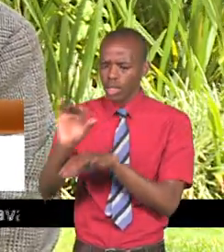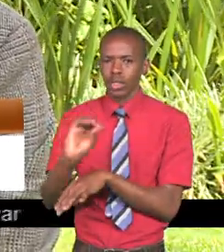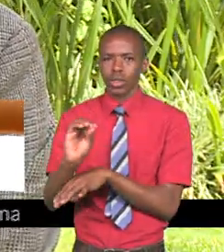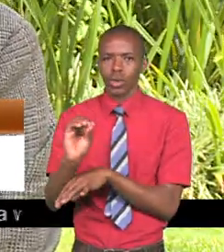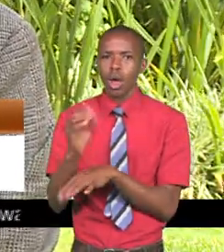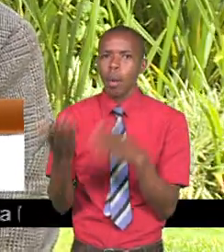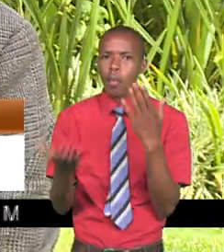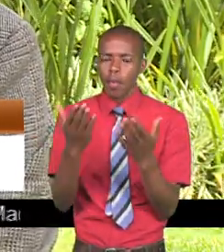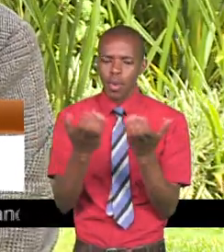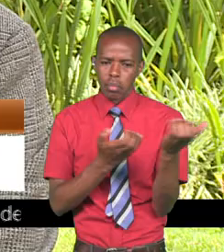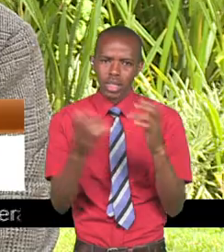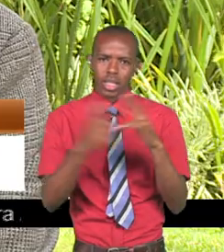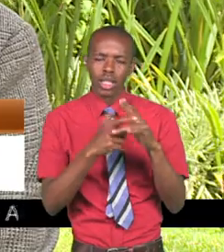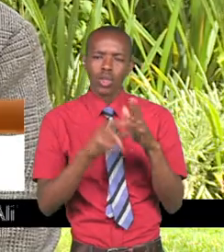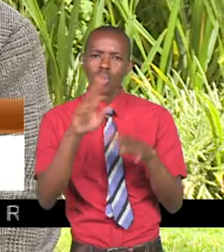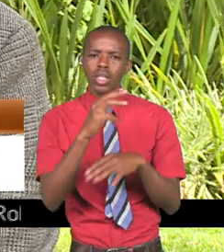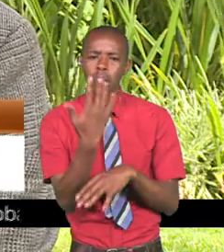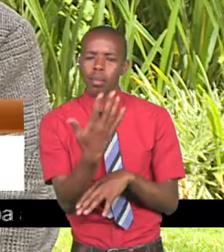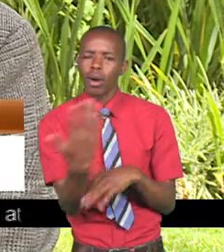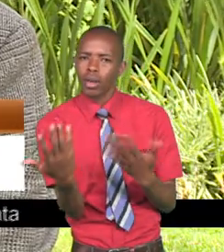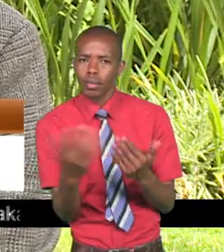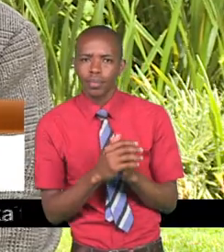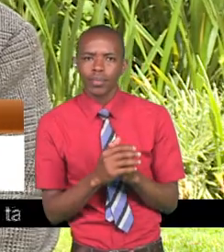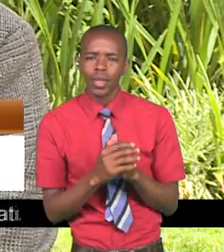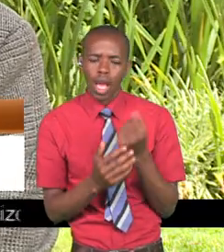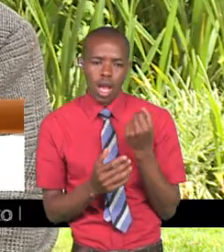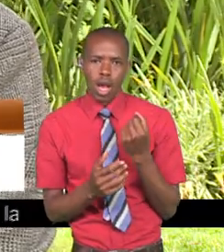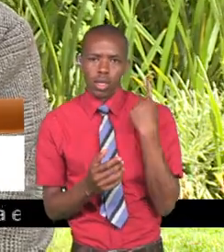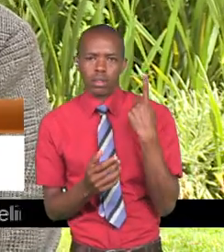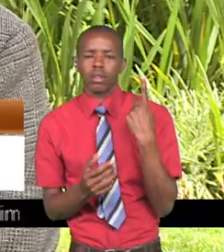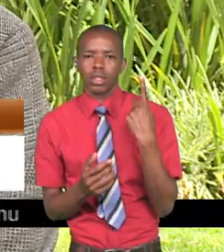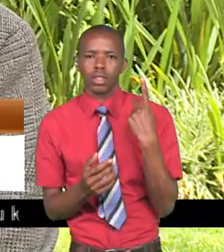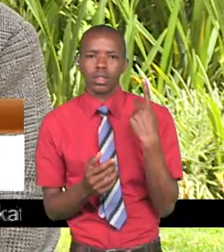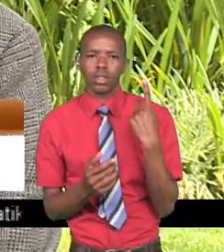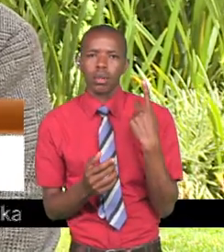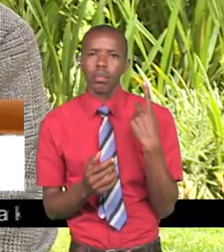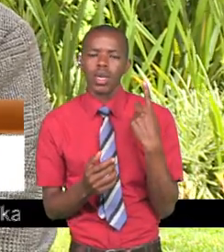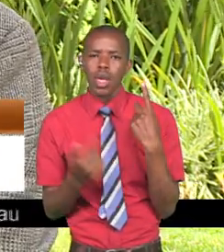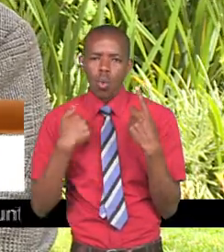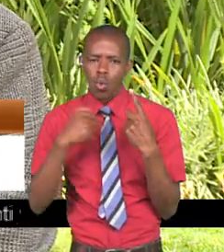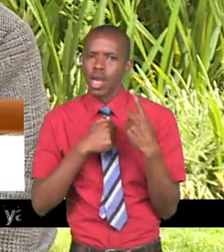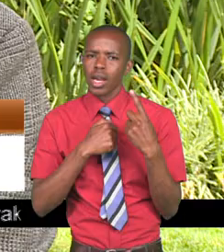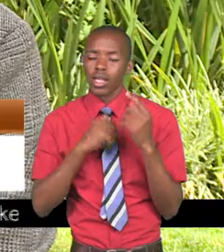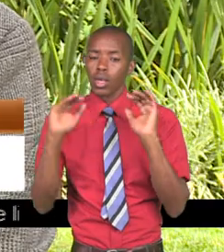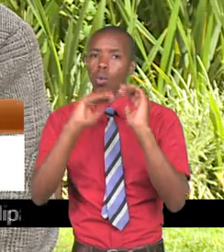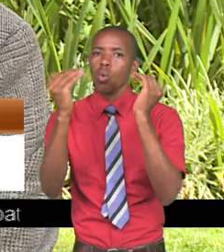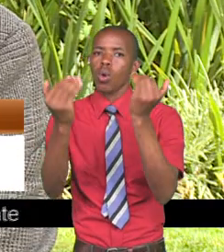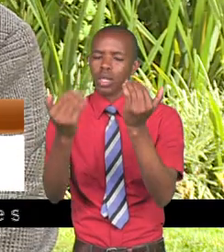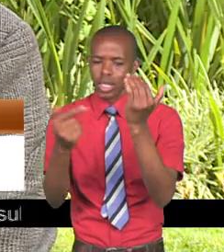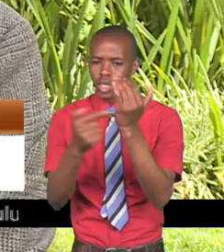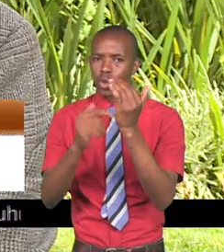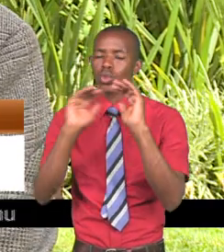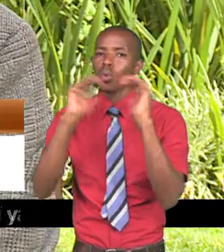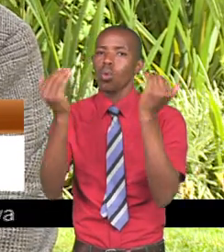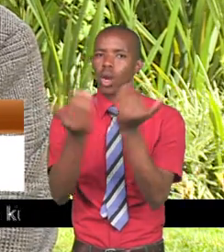might start your business using paper and pen, but understand that we're going towards technology. In order to utilize